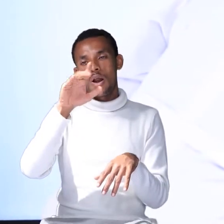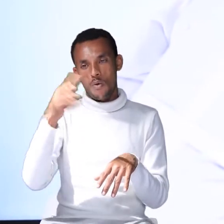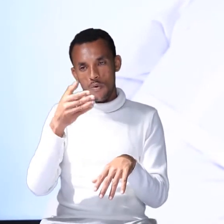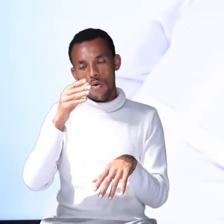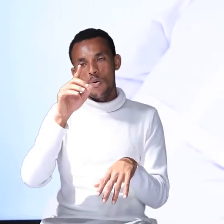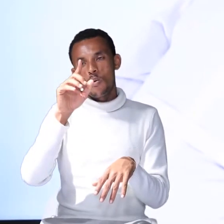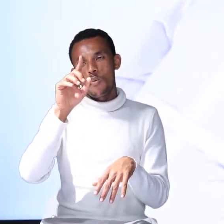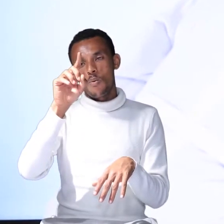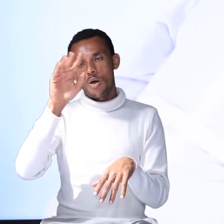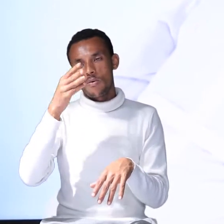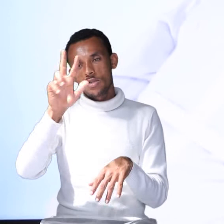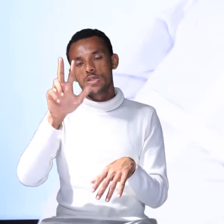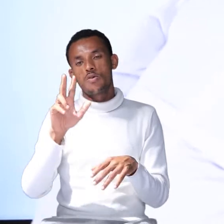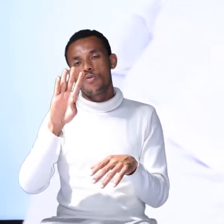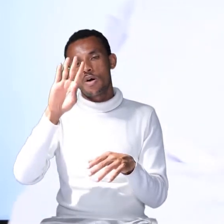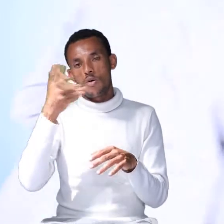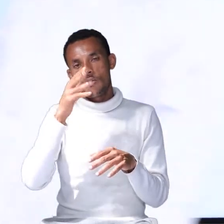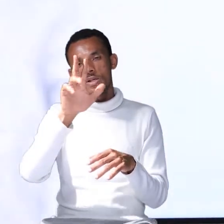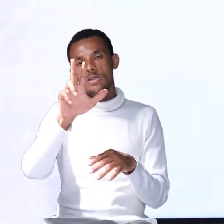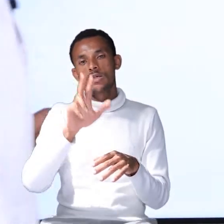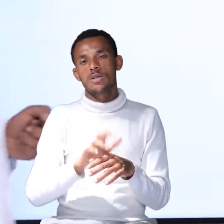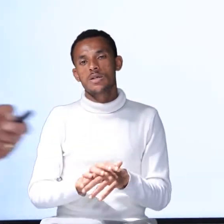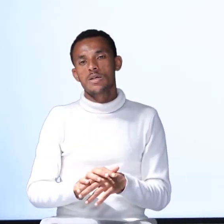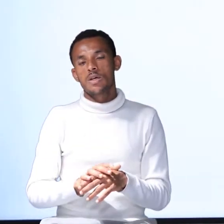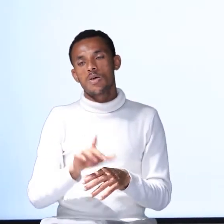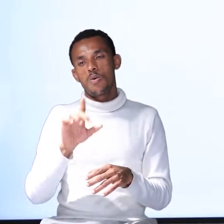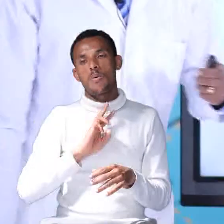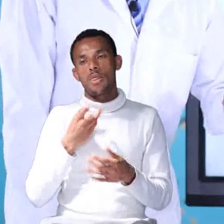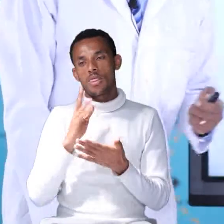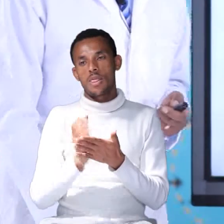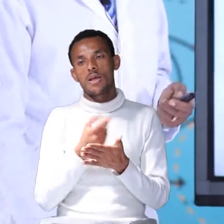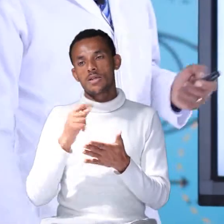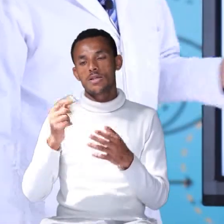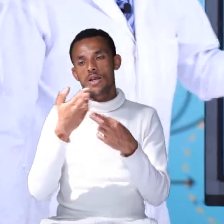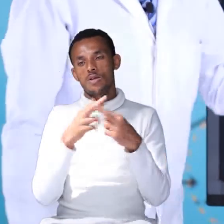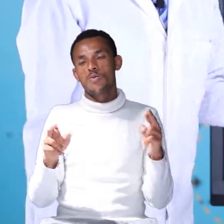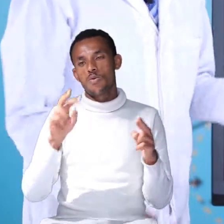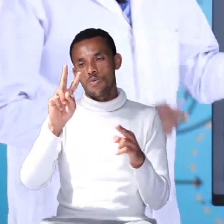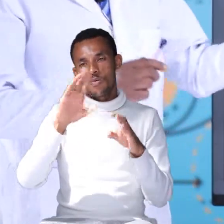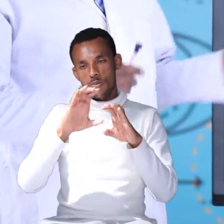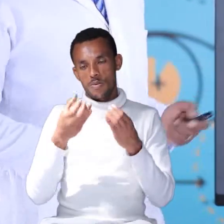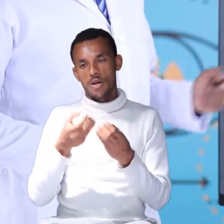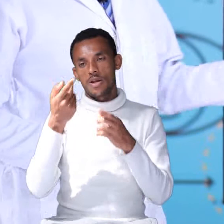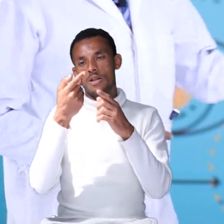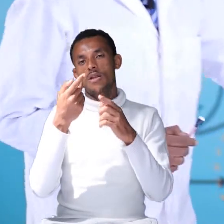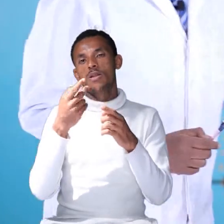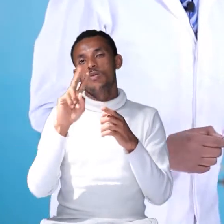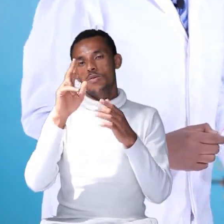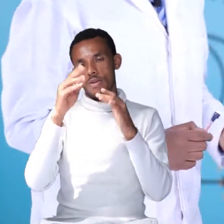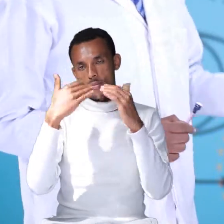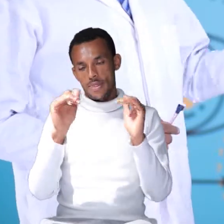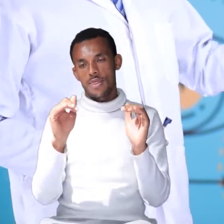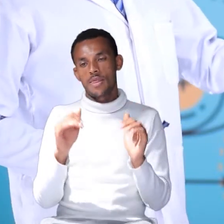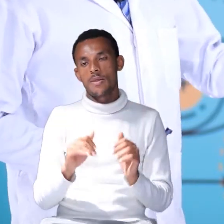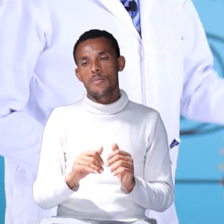to 4 over 3 hours it will be. So we are taking the ratios of two units, different quantities having